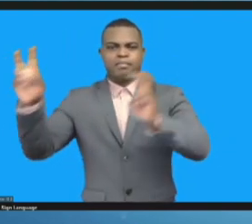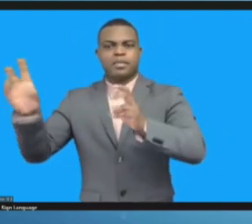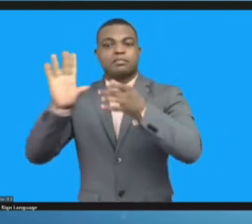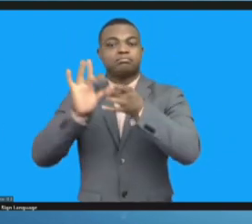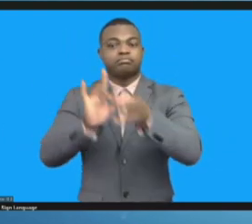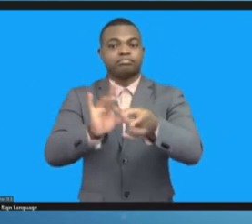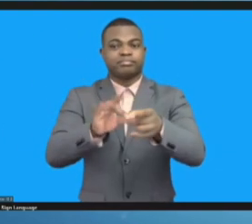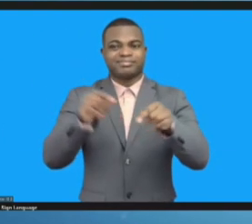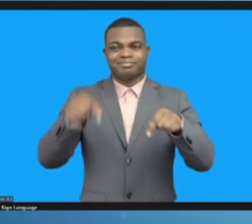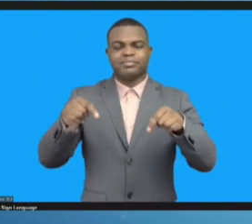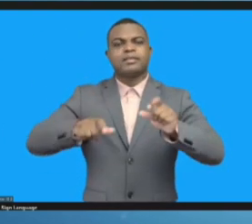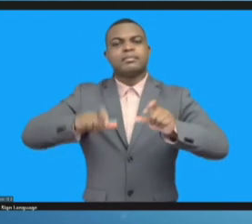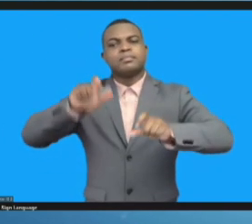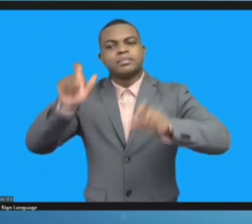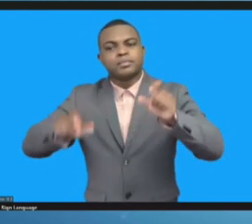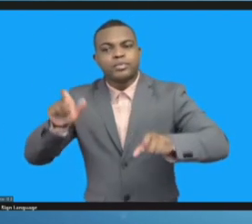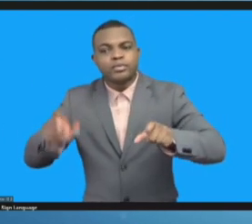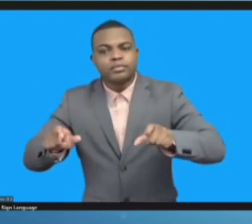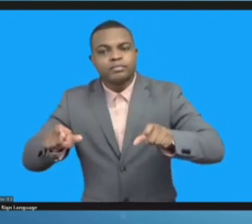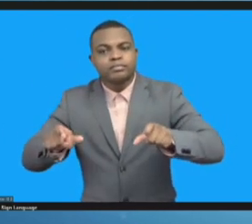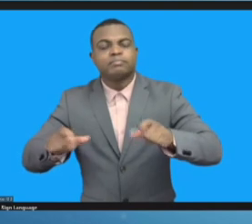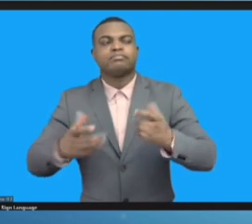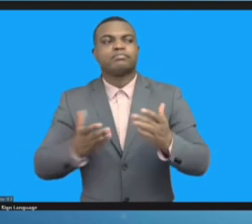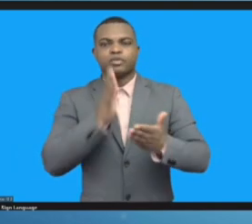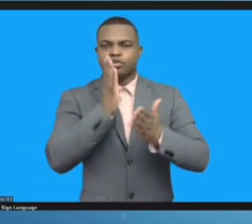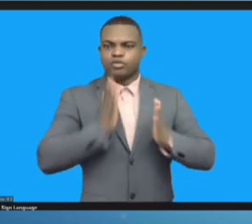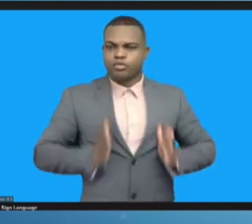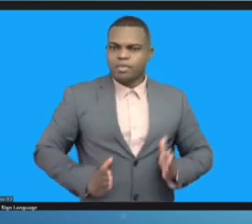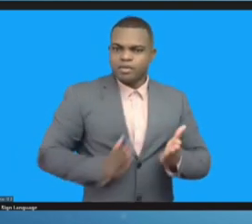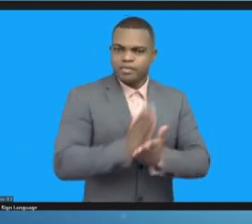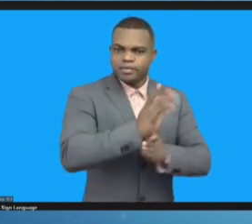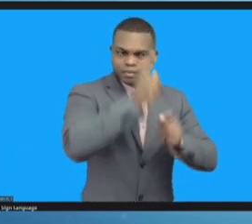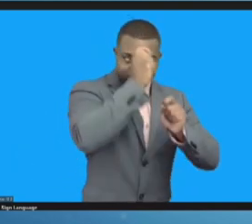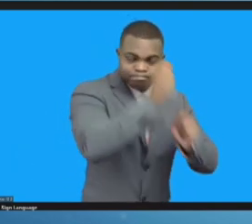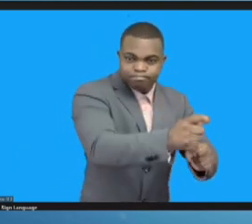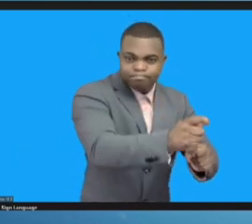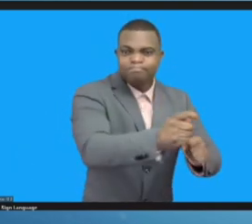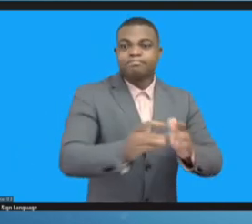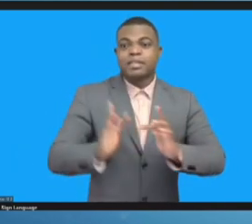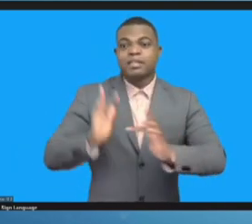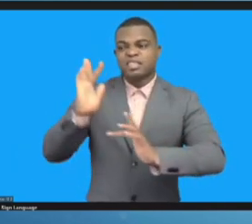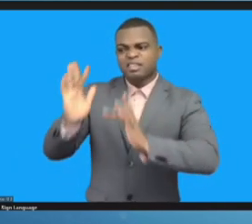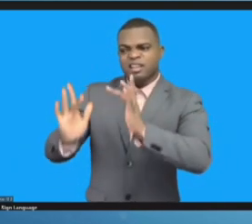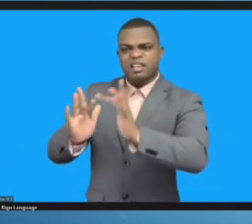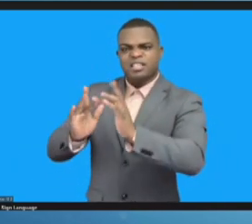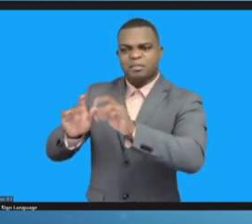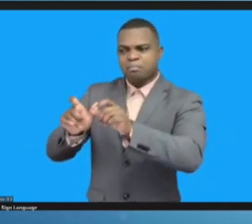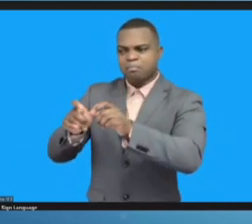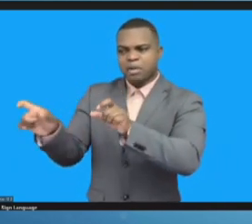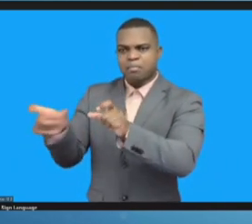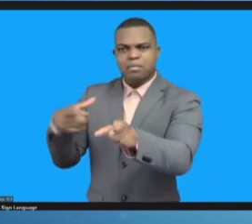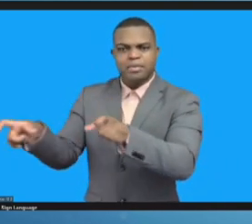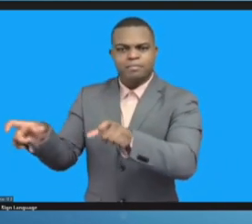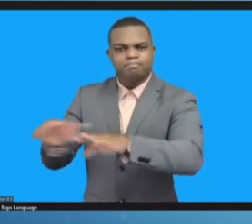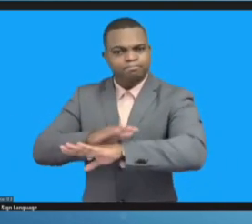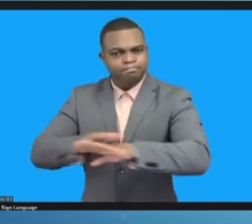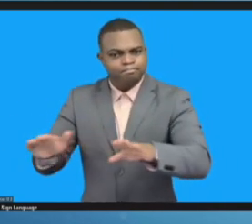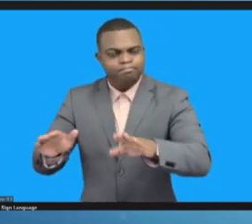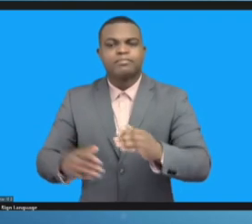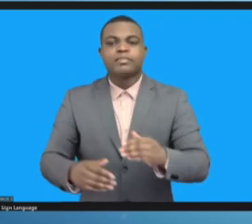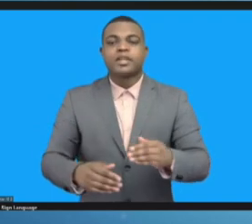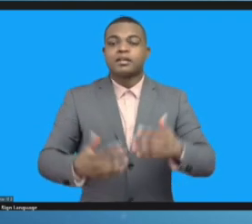privacy, enabling safety, security, and accountability, and addressing advanced